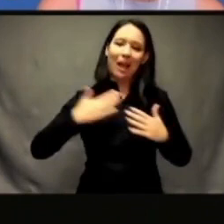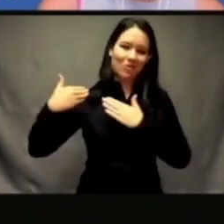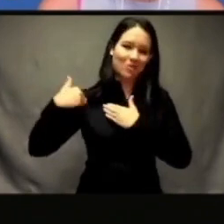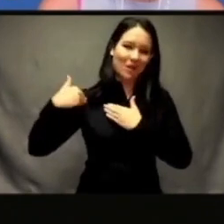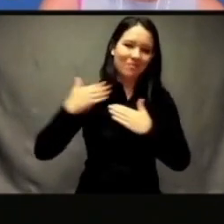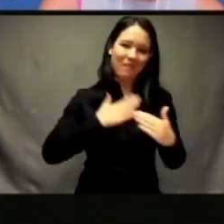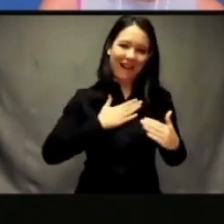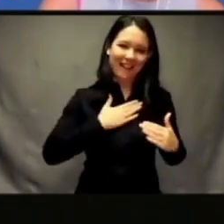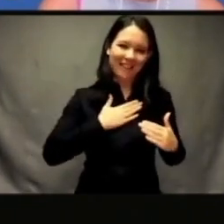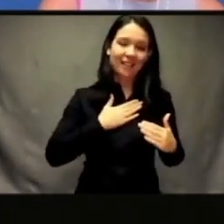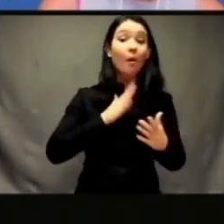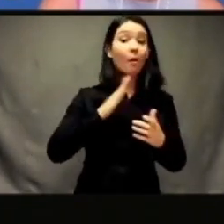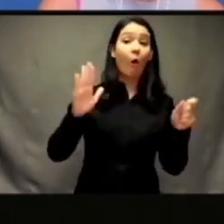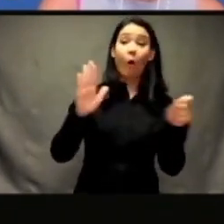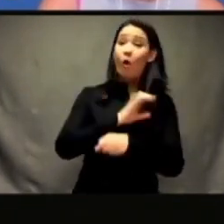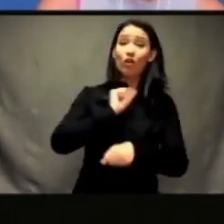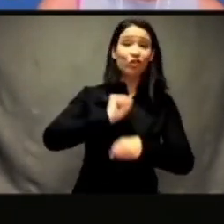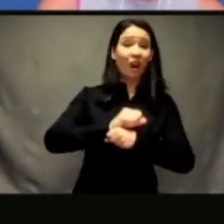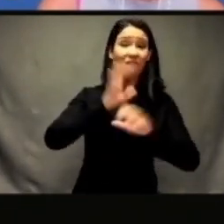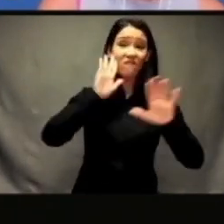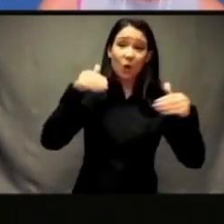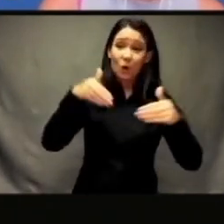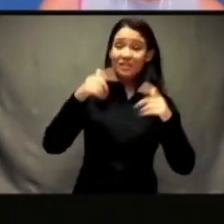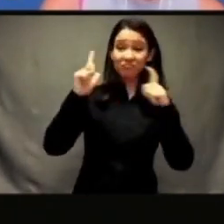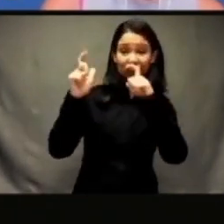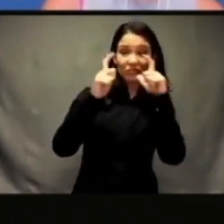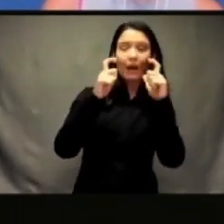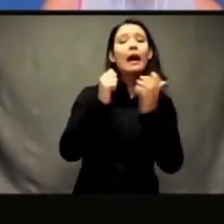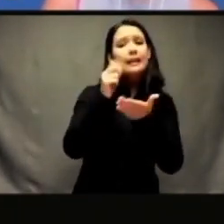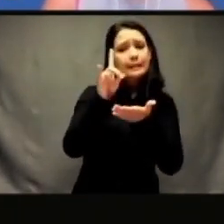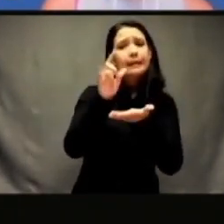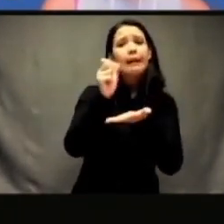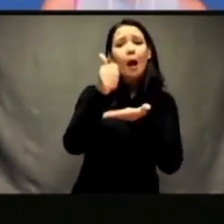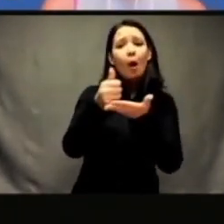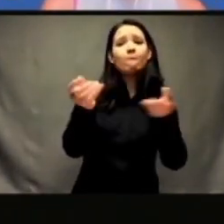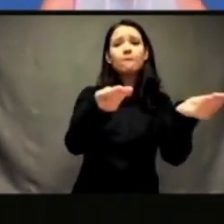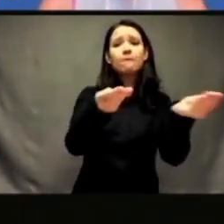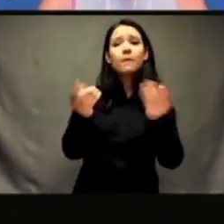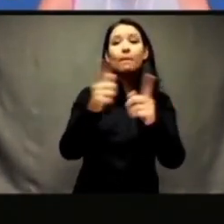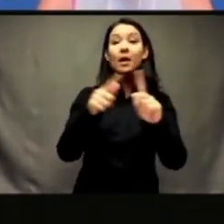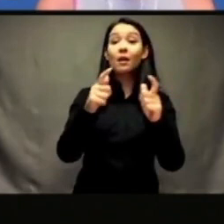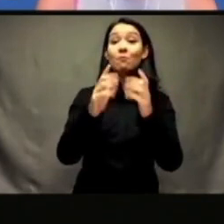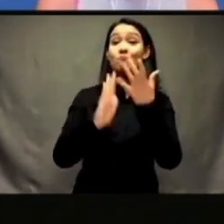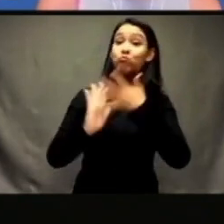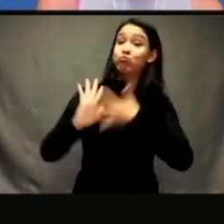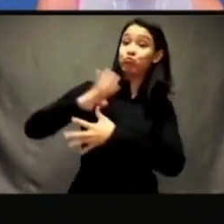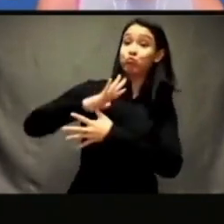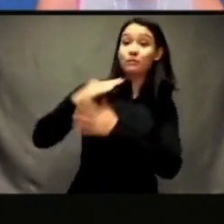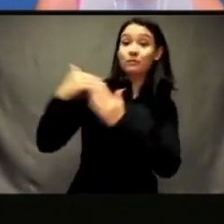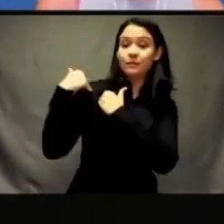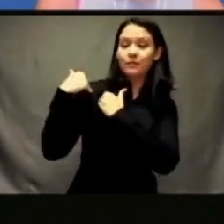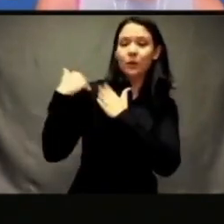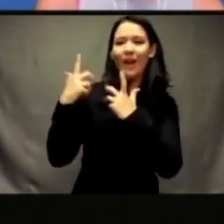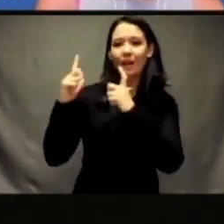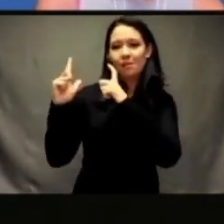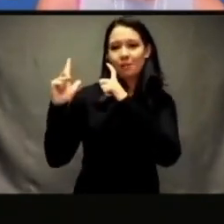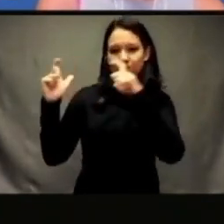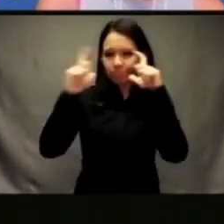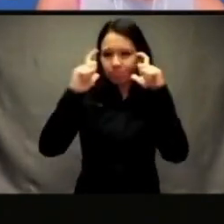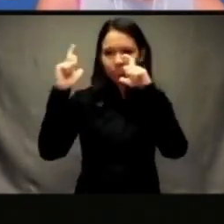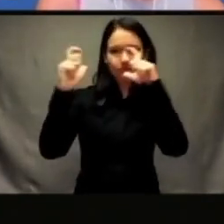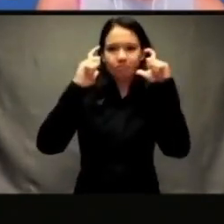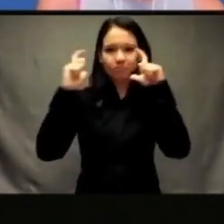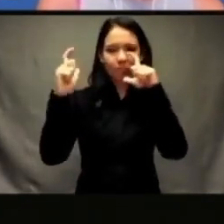was essentially my whole job. I also helped facilitate, but my big job was to make sure to take lots of photos